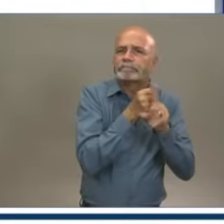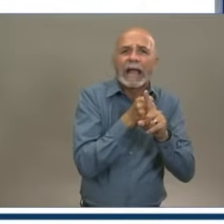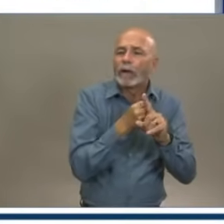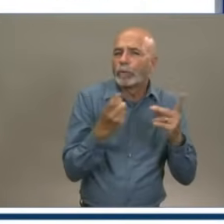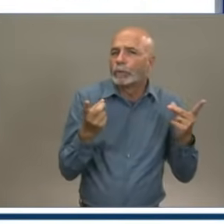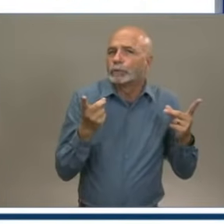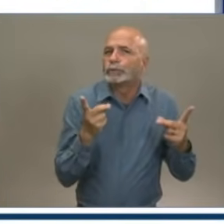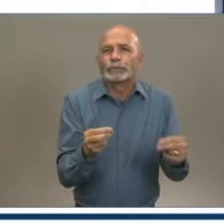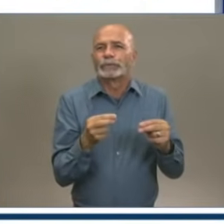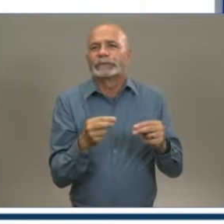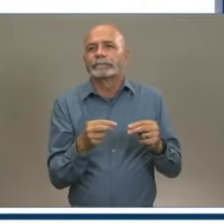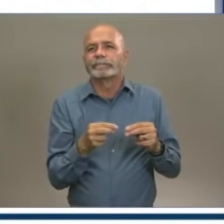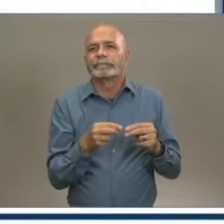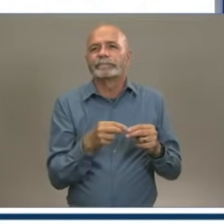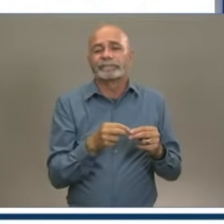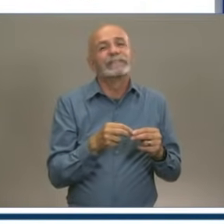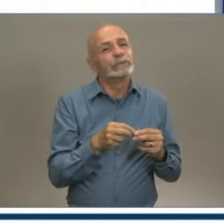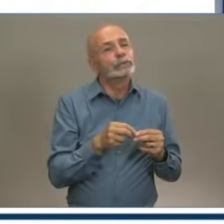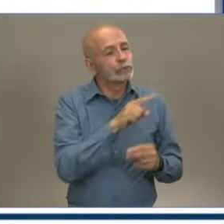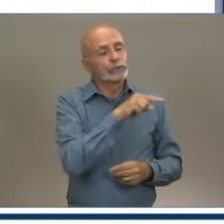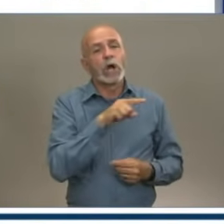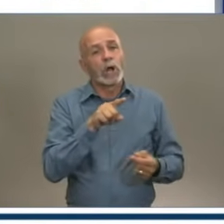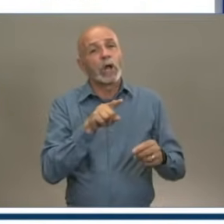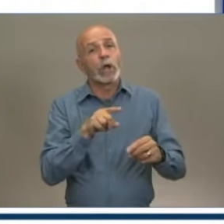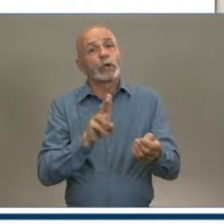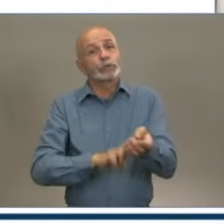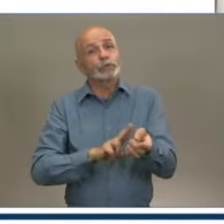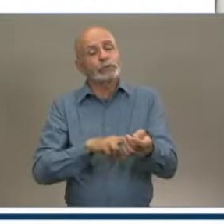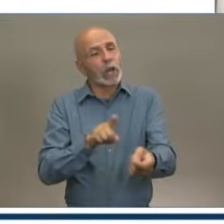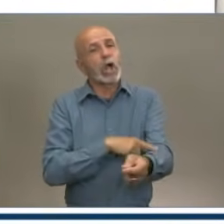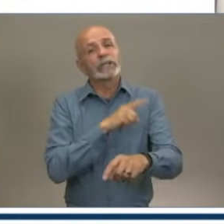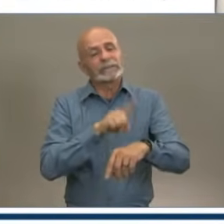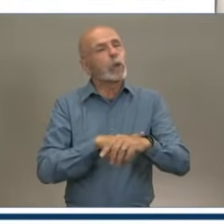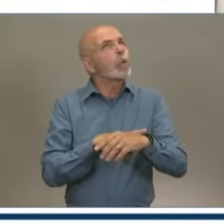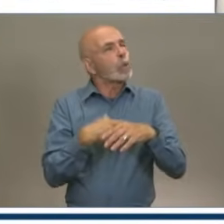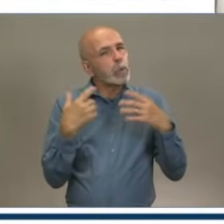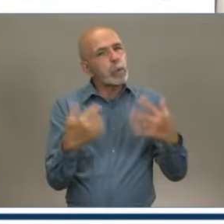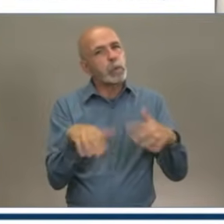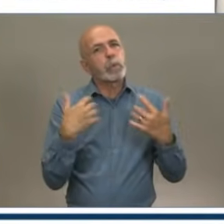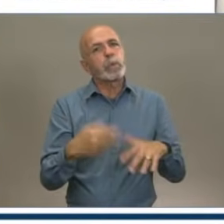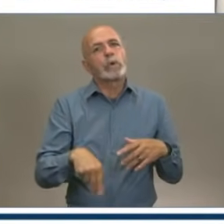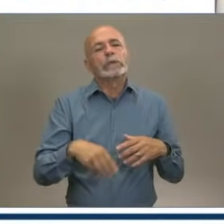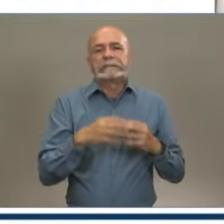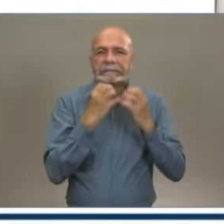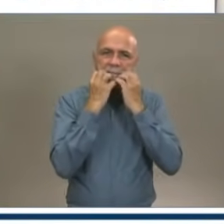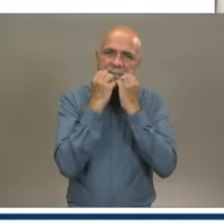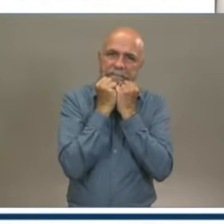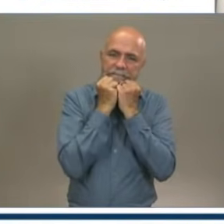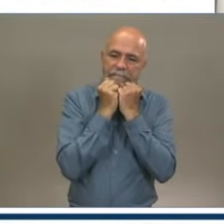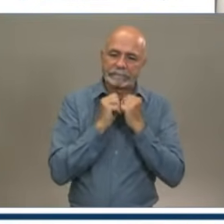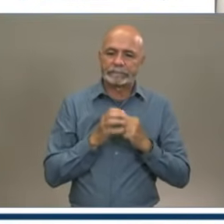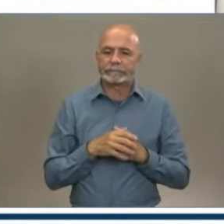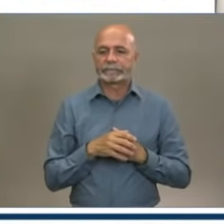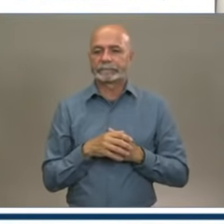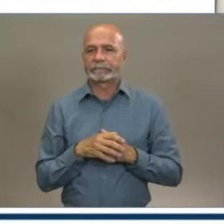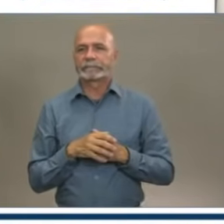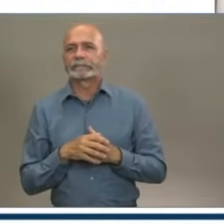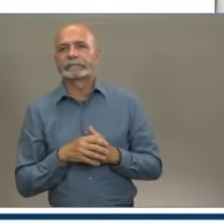care is one of those that stand out for me. Next, we'll go to Natasha Pace from CTV. Go ahead,